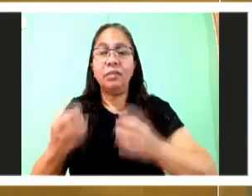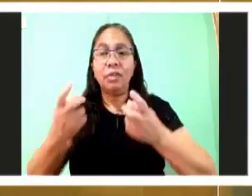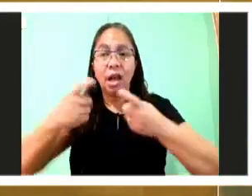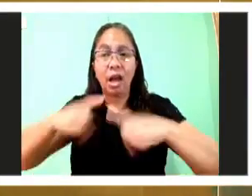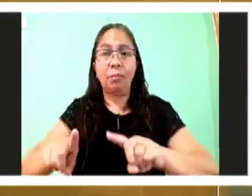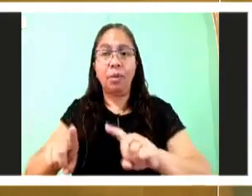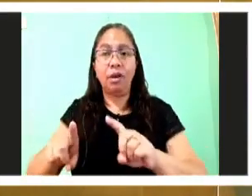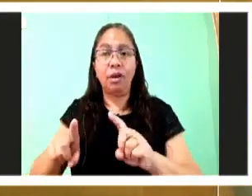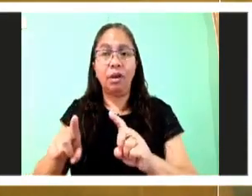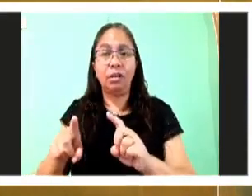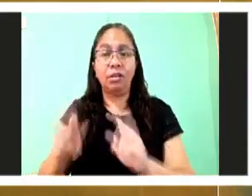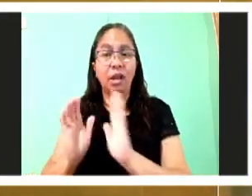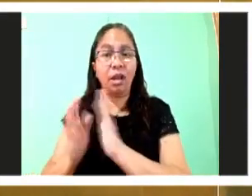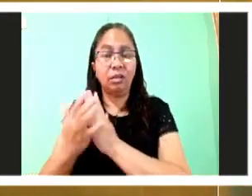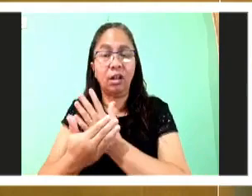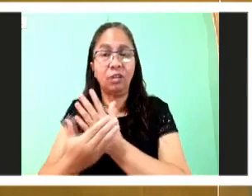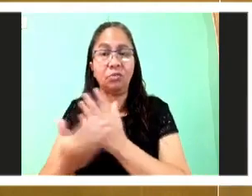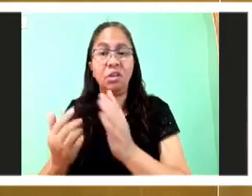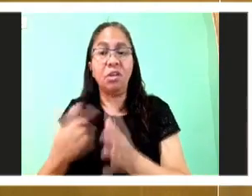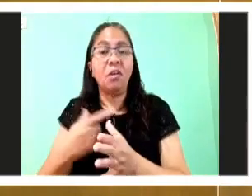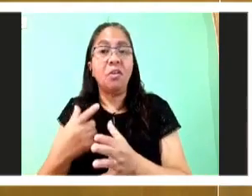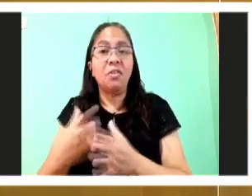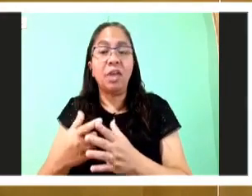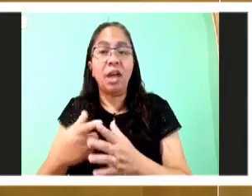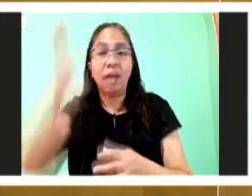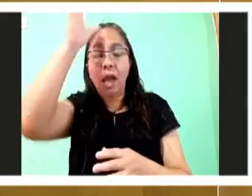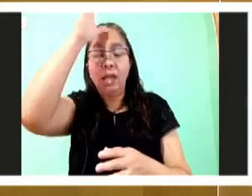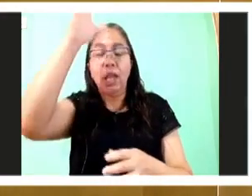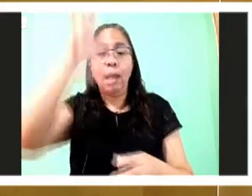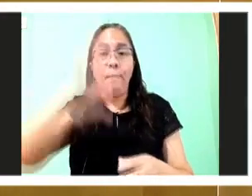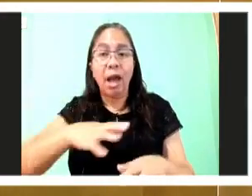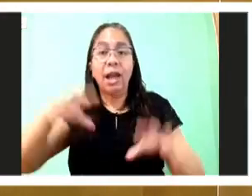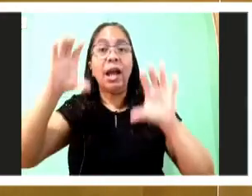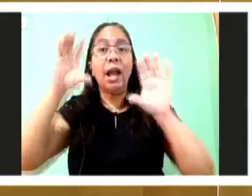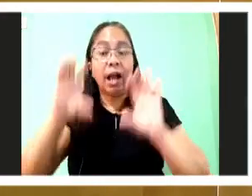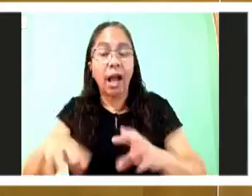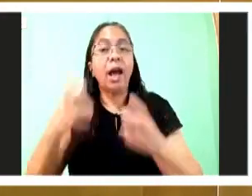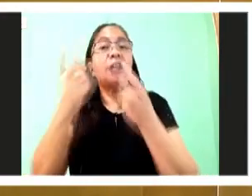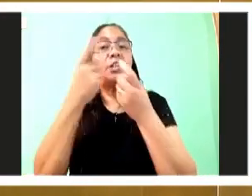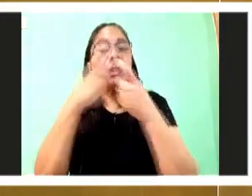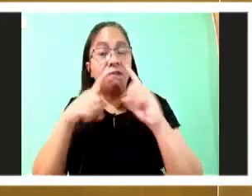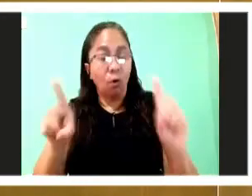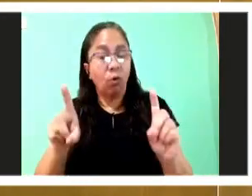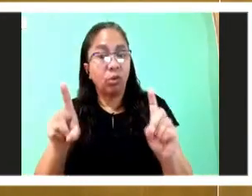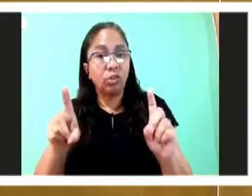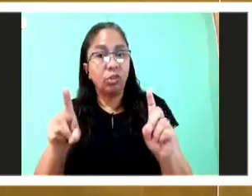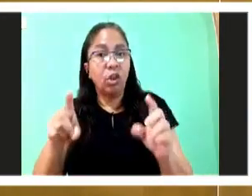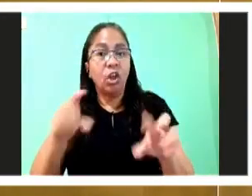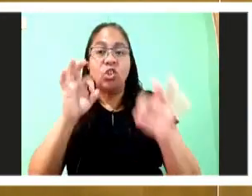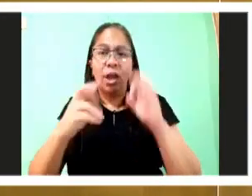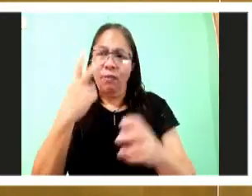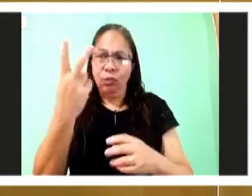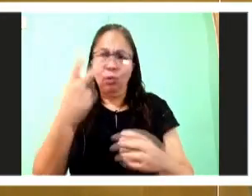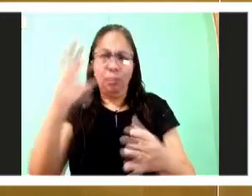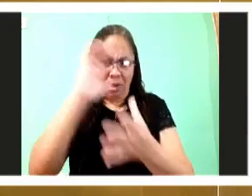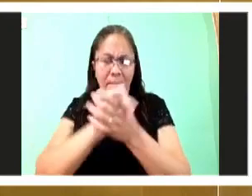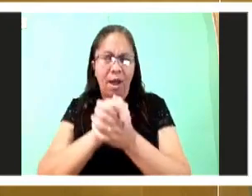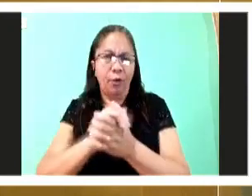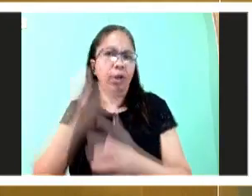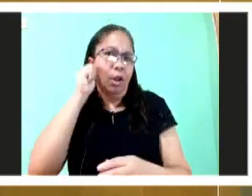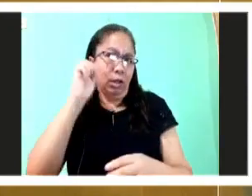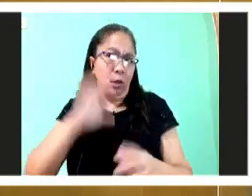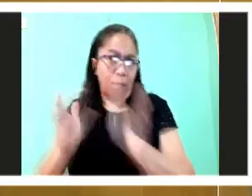an extreme case, then the man can write up a writ of divorce and divorce his wife. Another